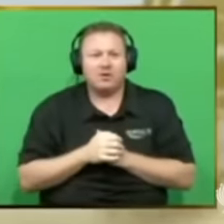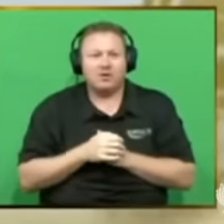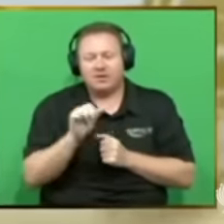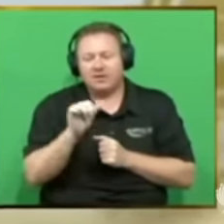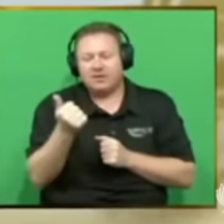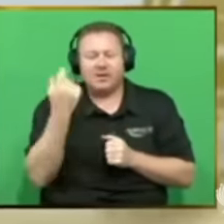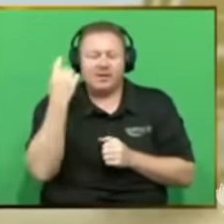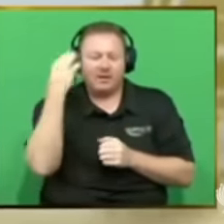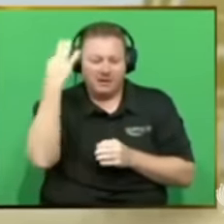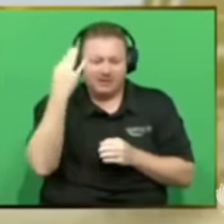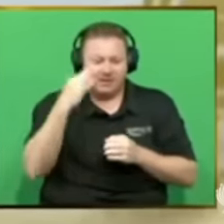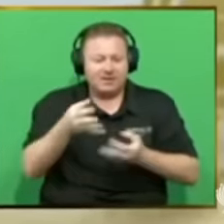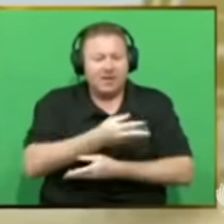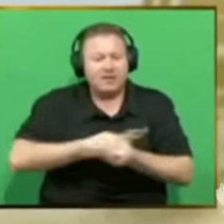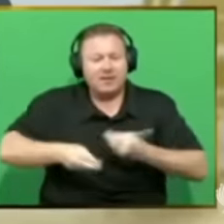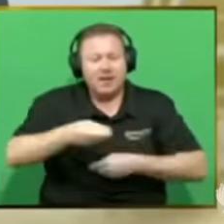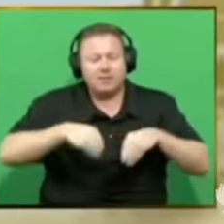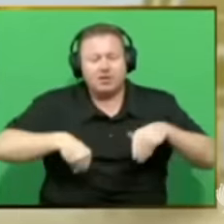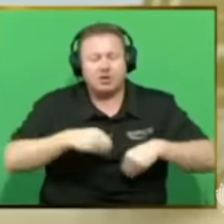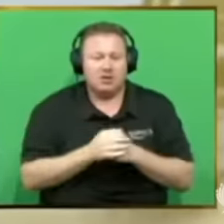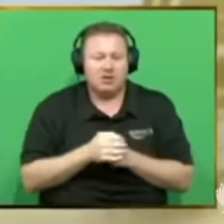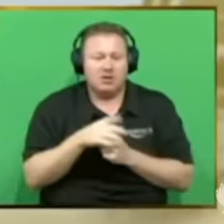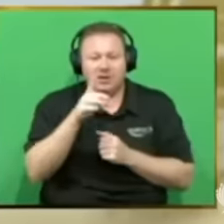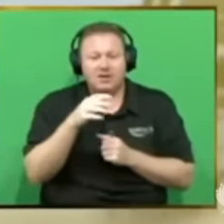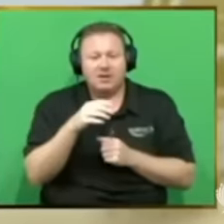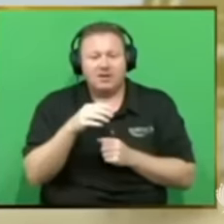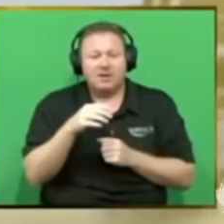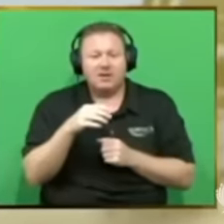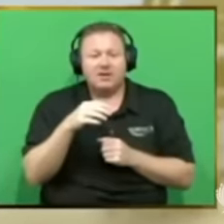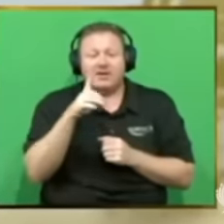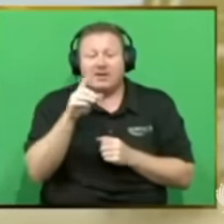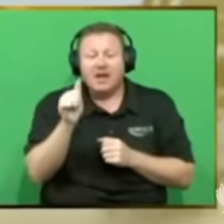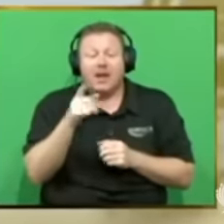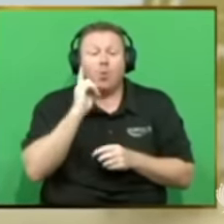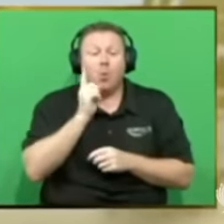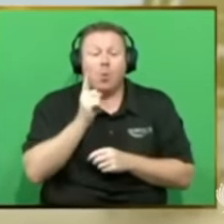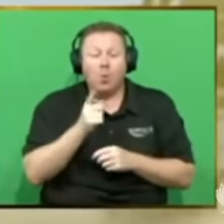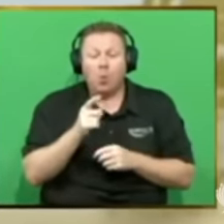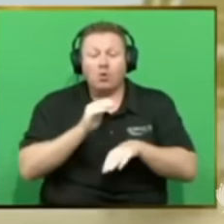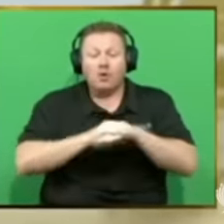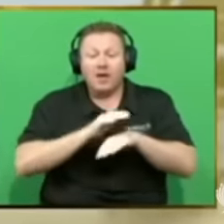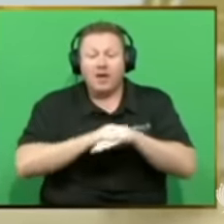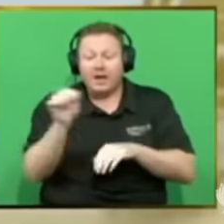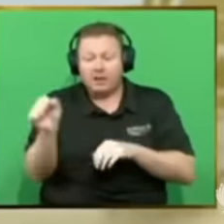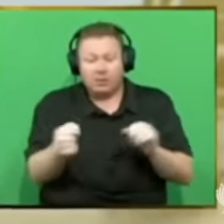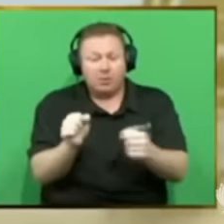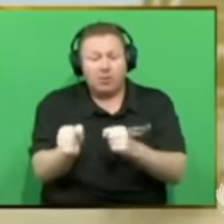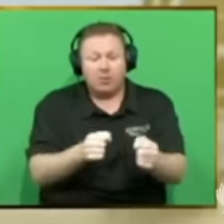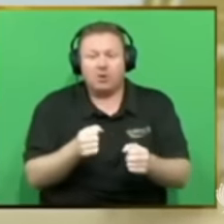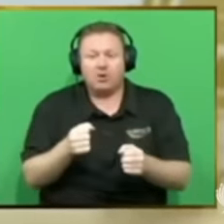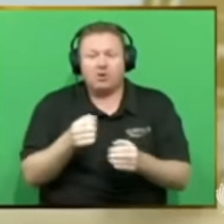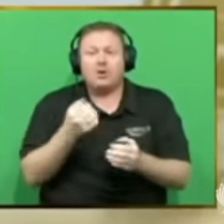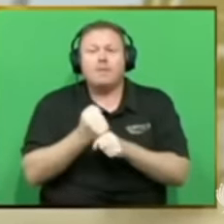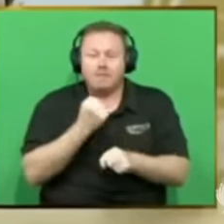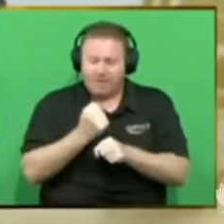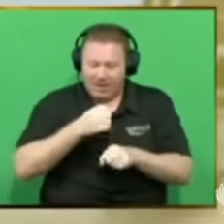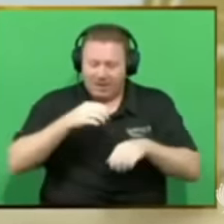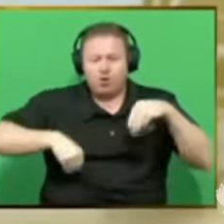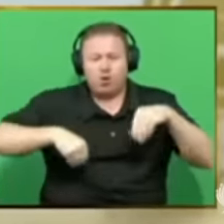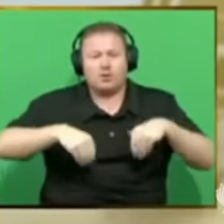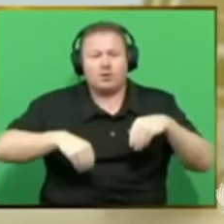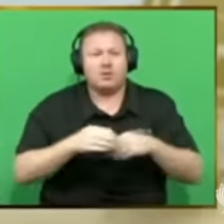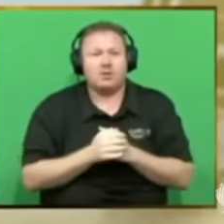state capture. For decades, the DA warned that ANC cadre deployment would lead to an explosion in corruption and